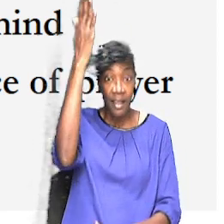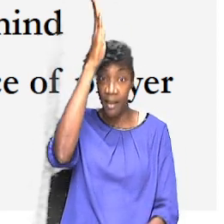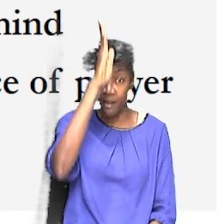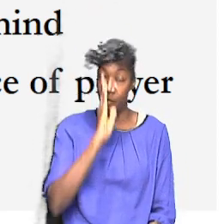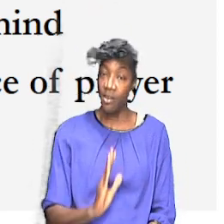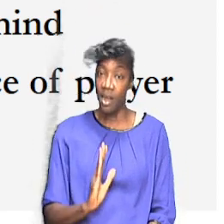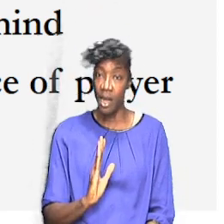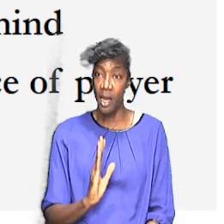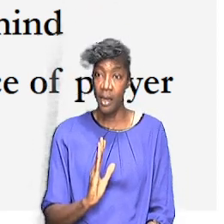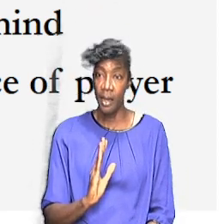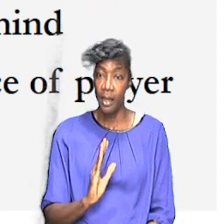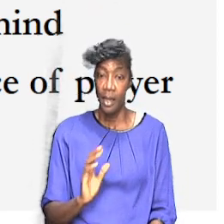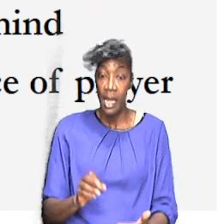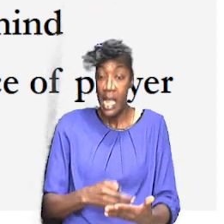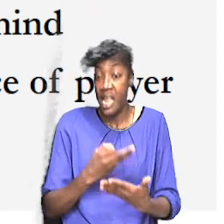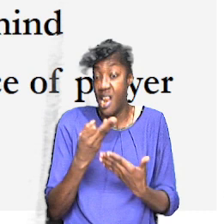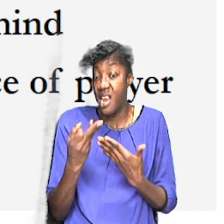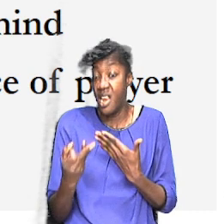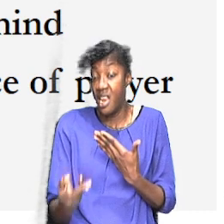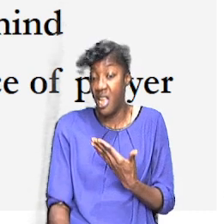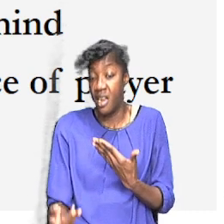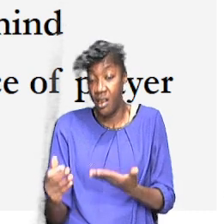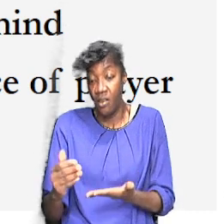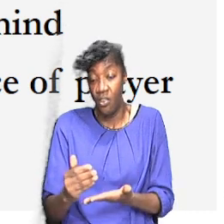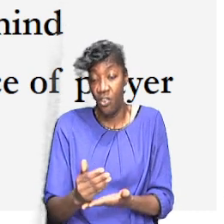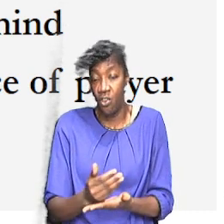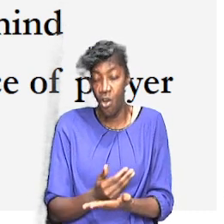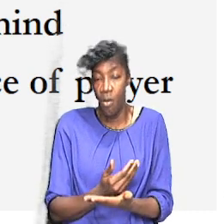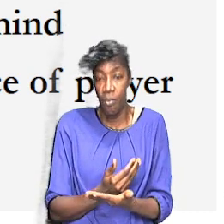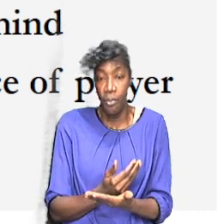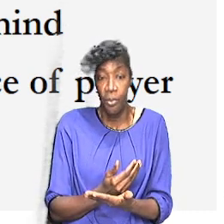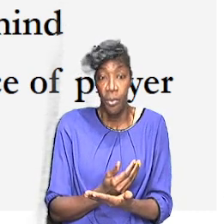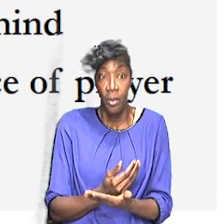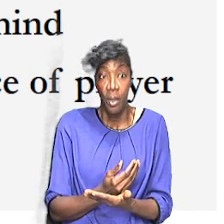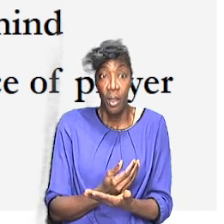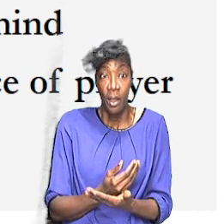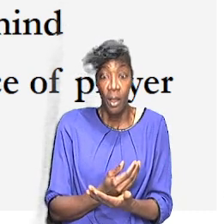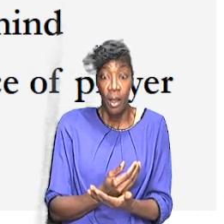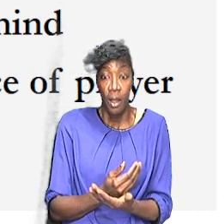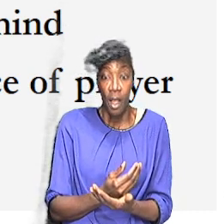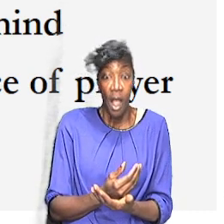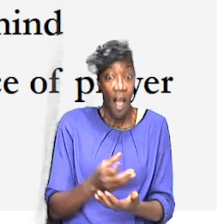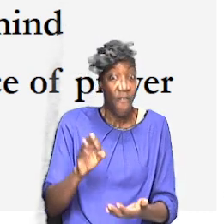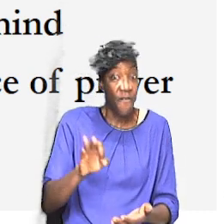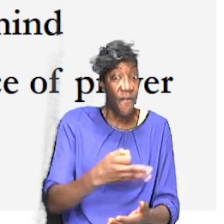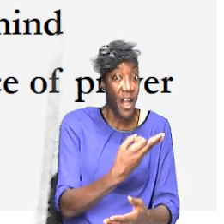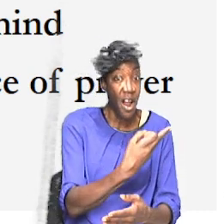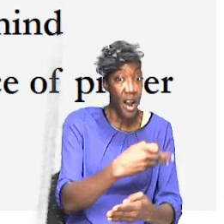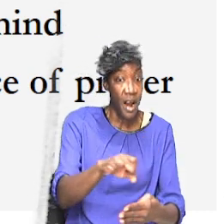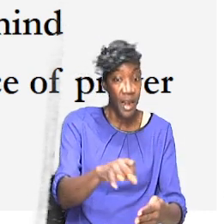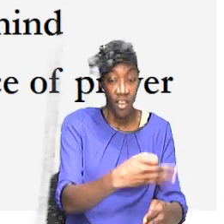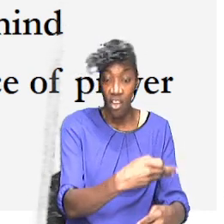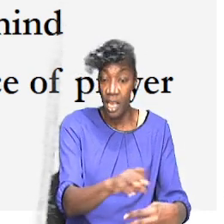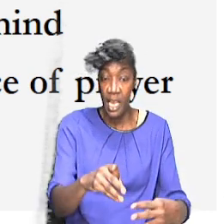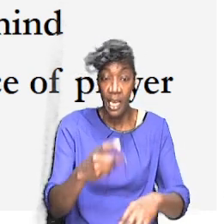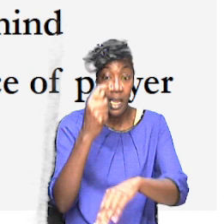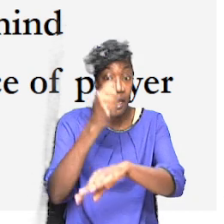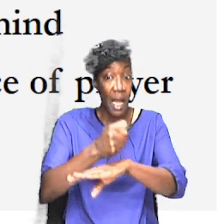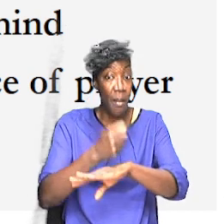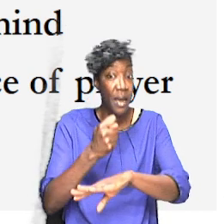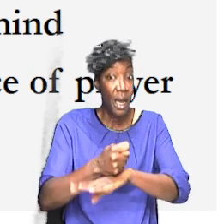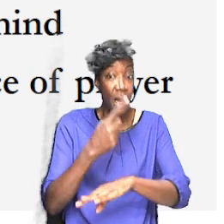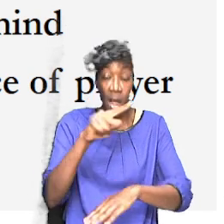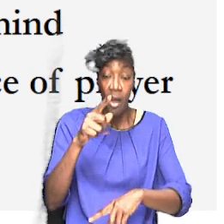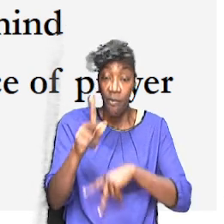And he laid out some furniture in the tabernacle, amen, in the wilderness for